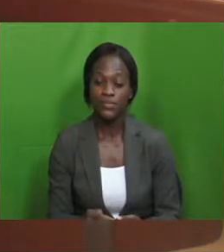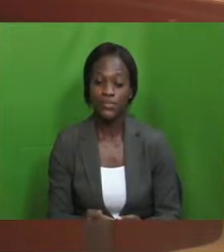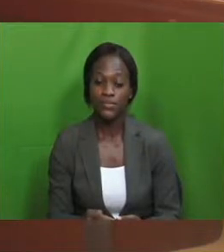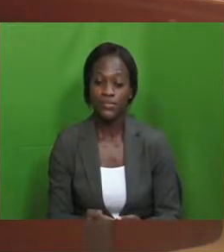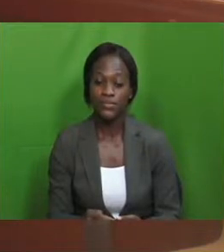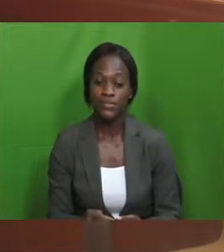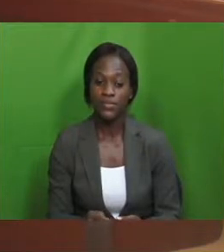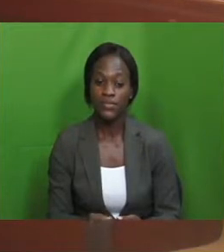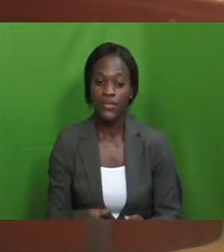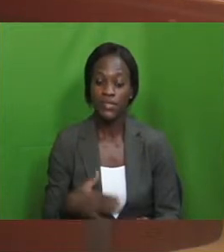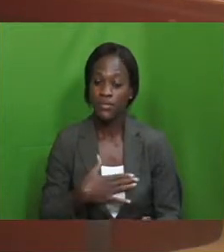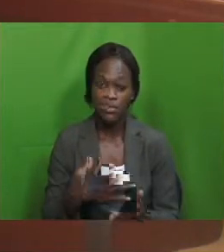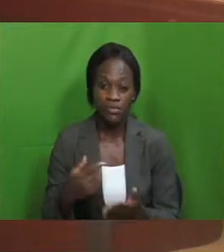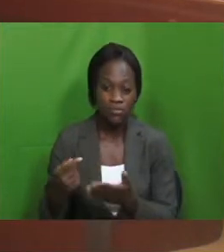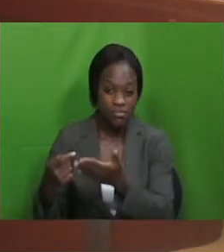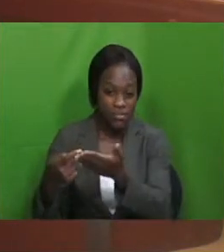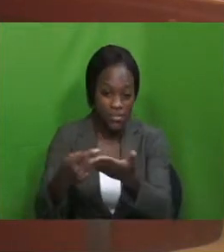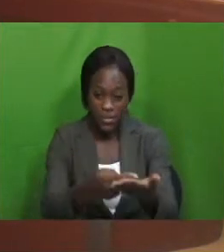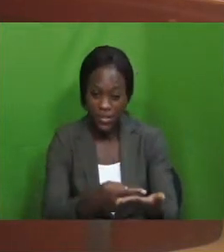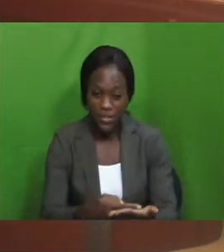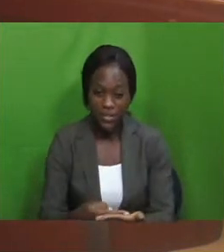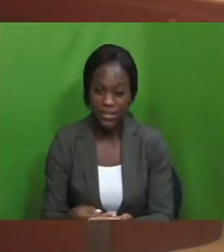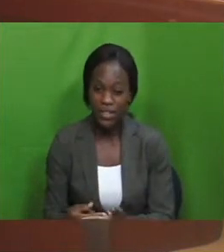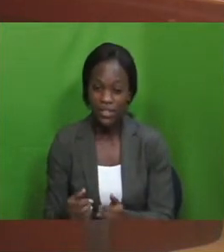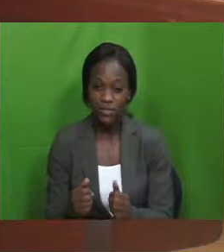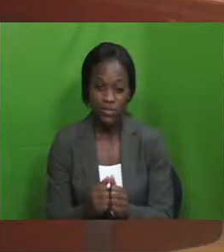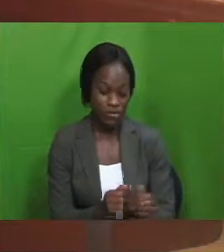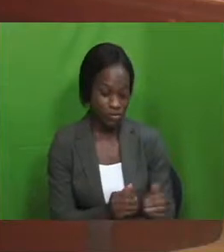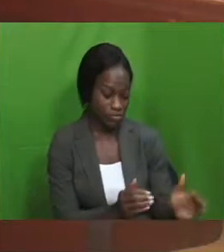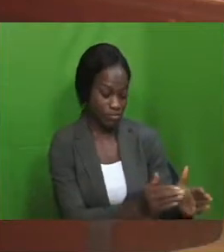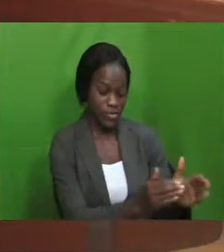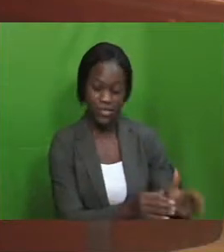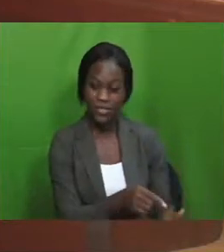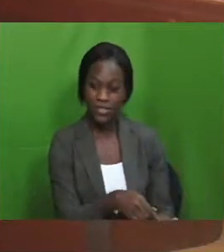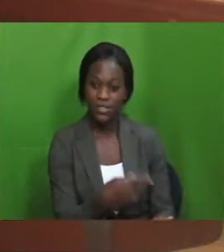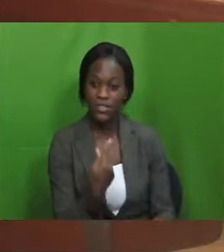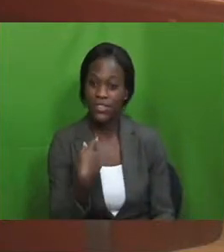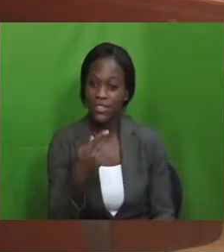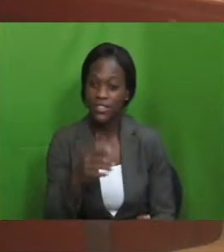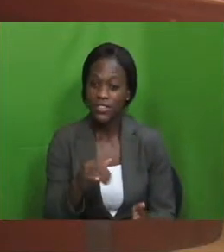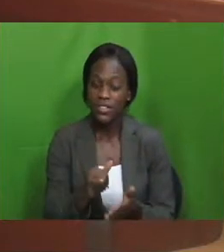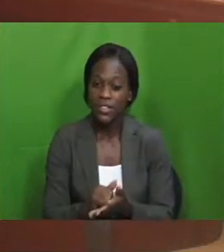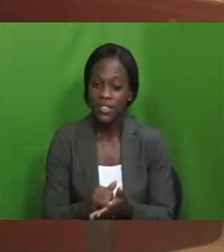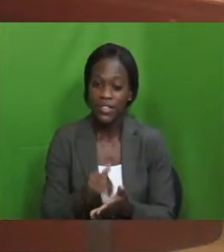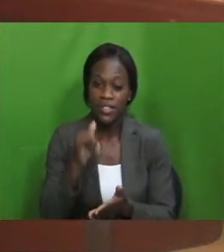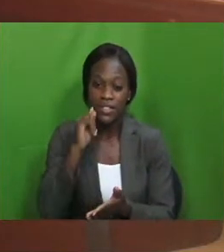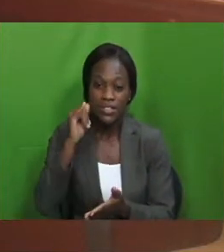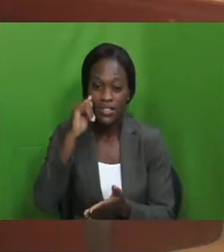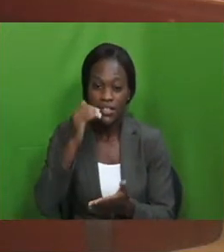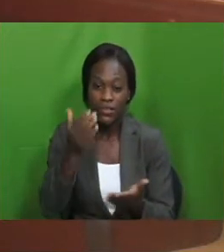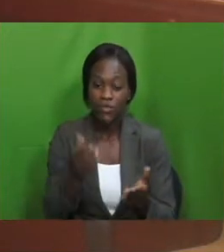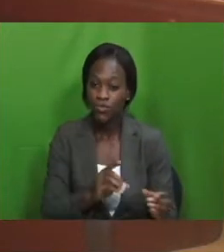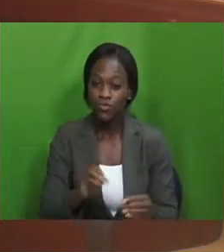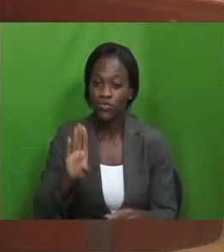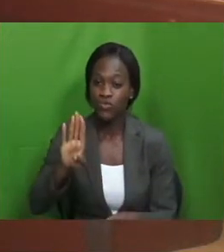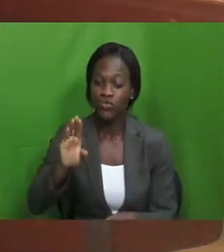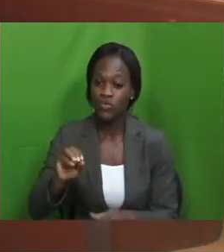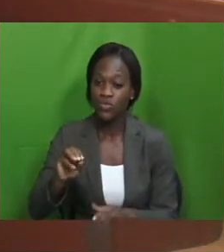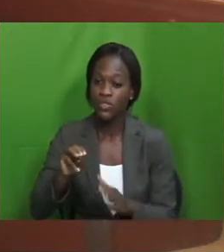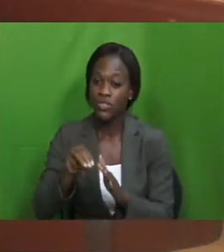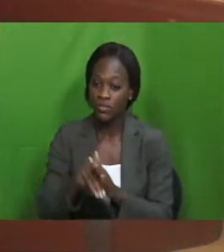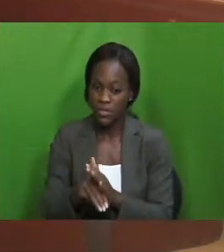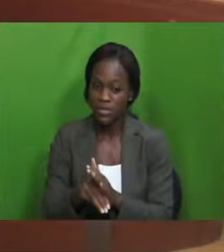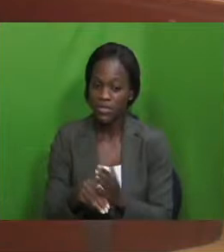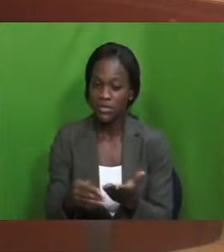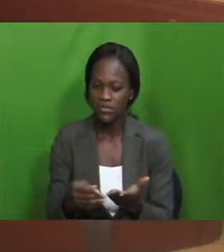upon consultation with the minority leader, he indicated to me yesterday that he wants to do 40 minutes. And I